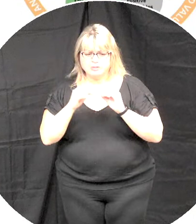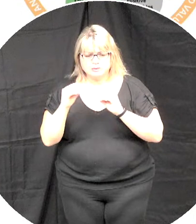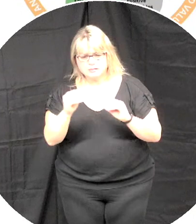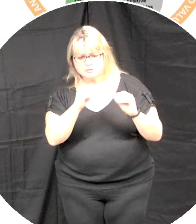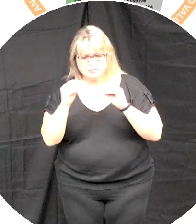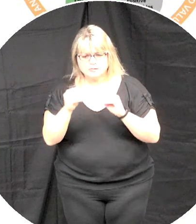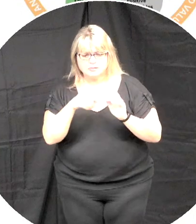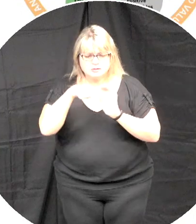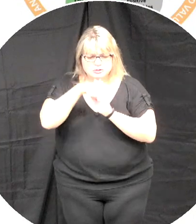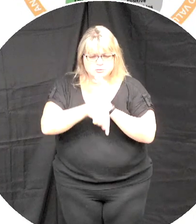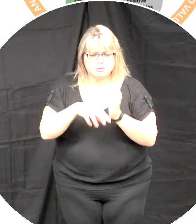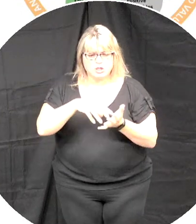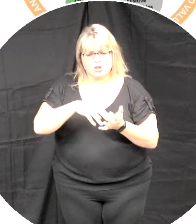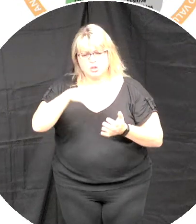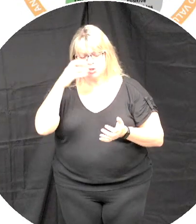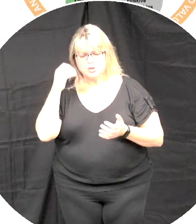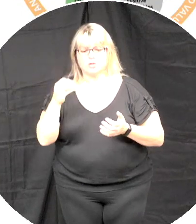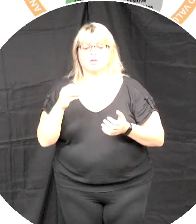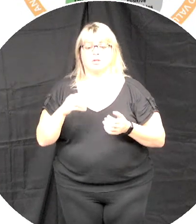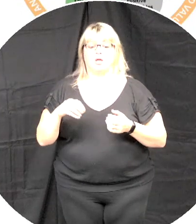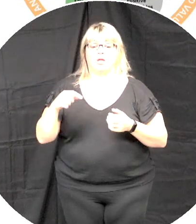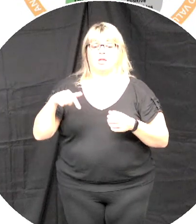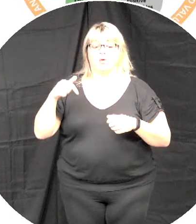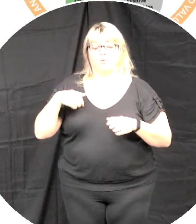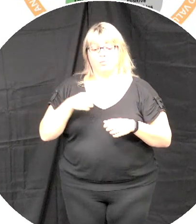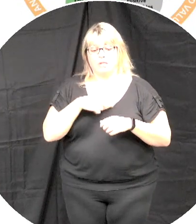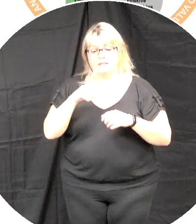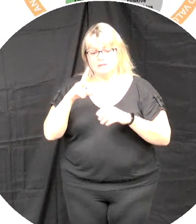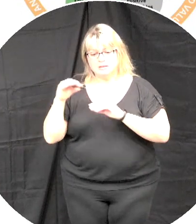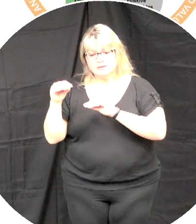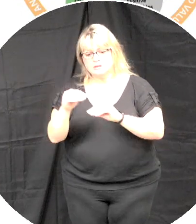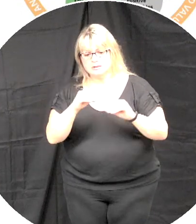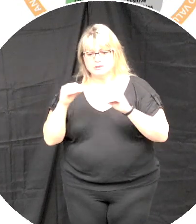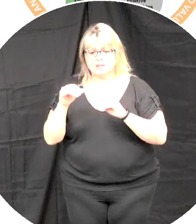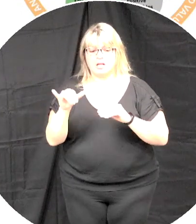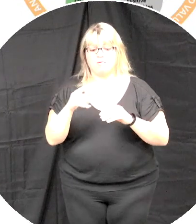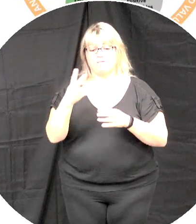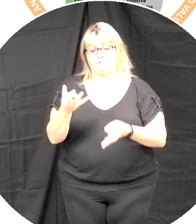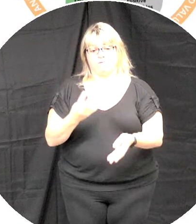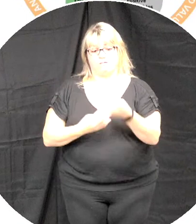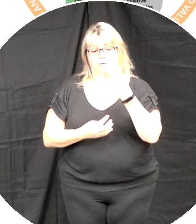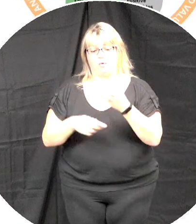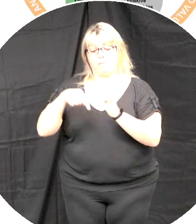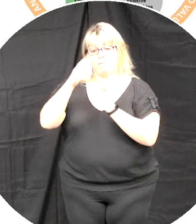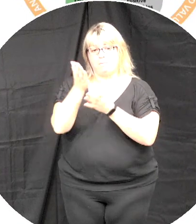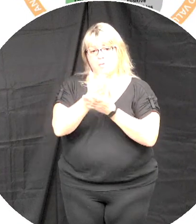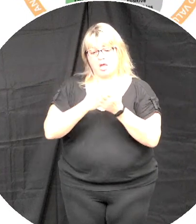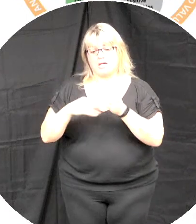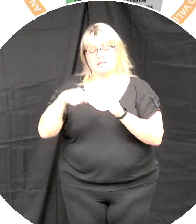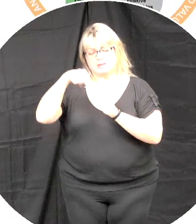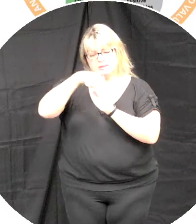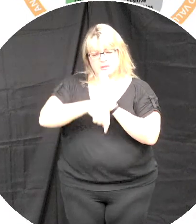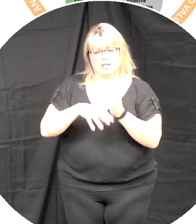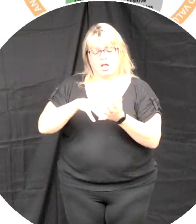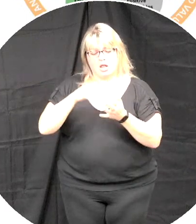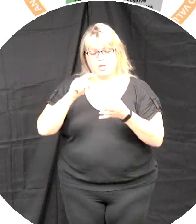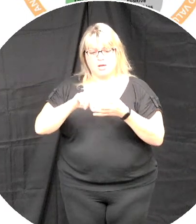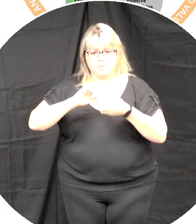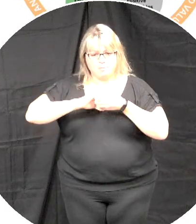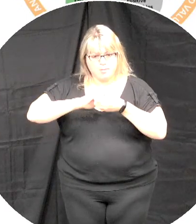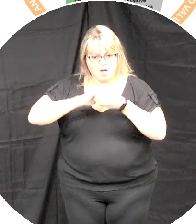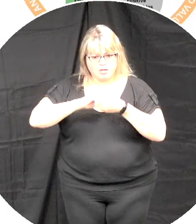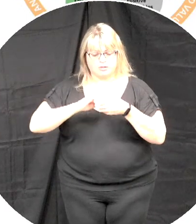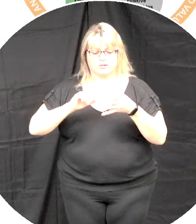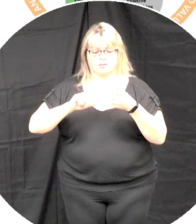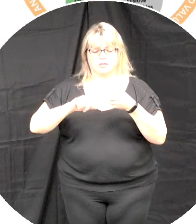to support school development. NPDL sessions included focus on the 4 elements of deep learning: learning partnerships,